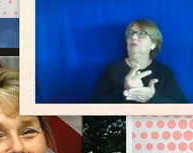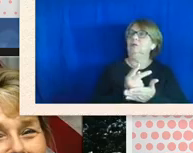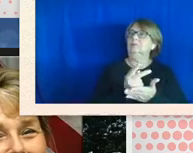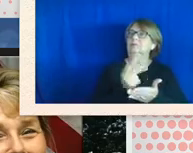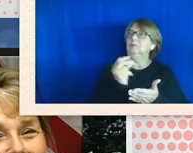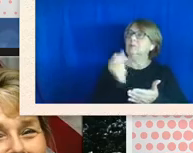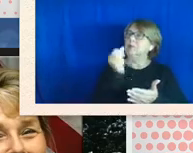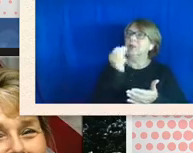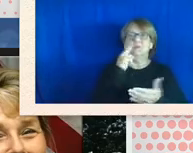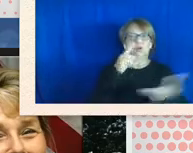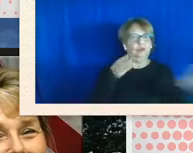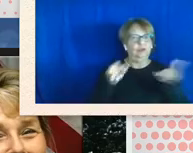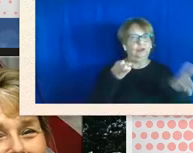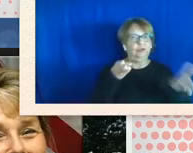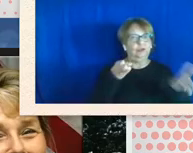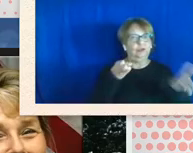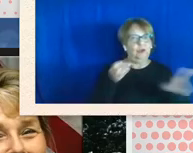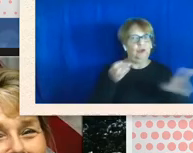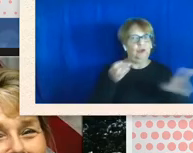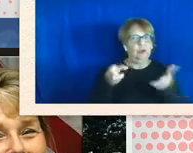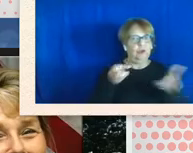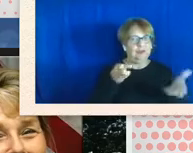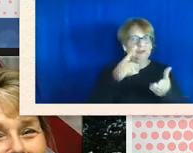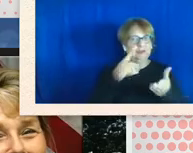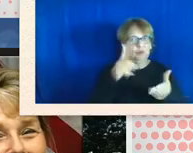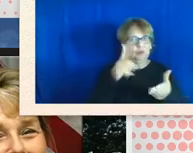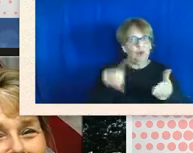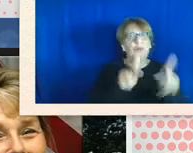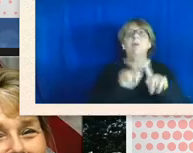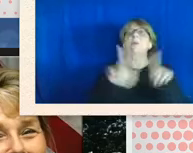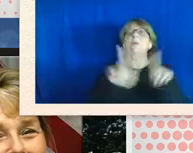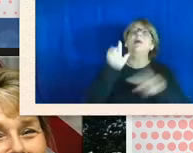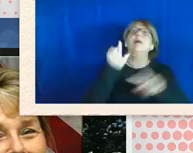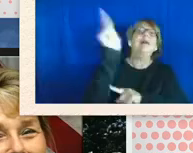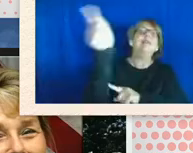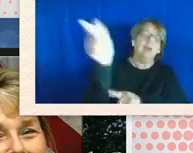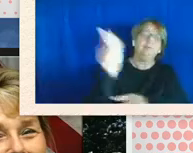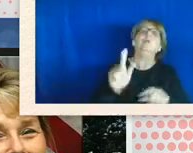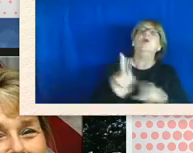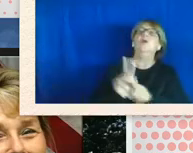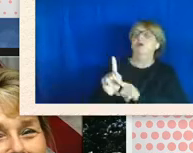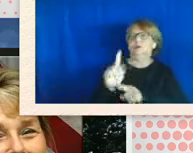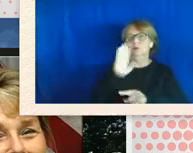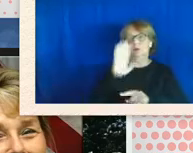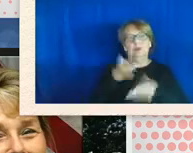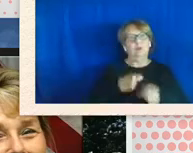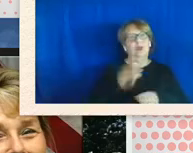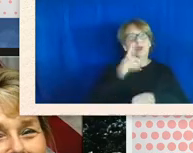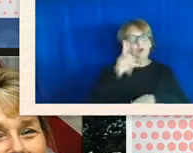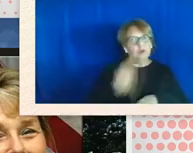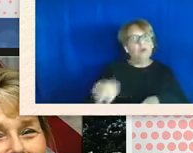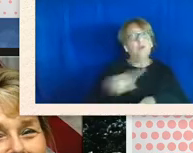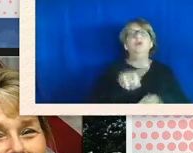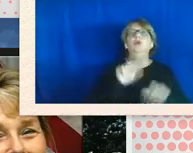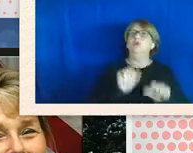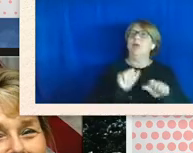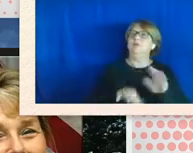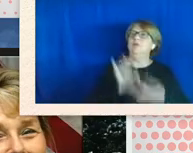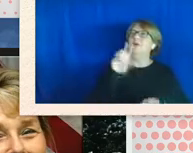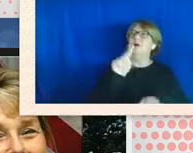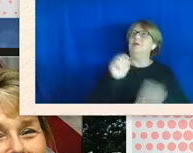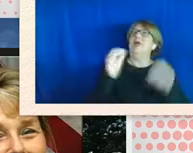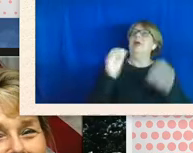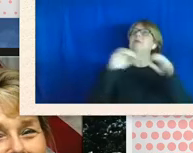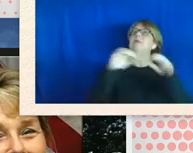for people, but down the line, it's also going to be a vehicle for you to be able to find out more about what's going